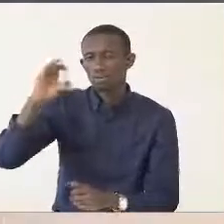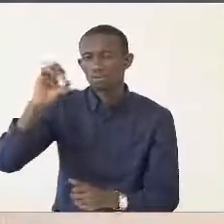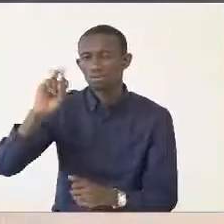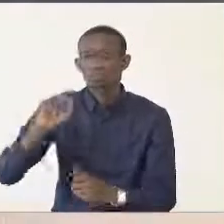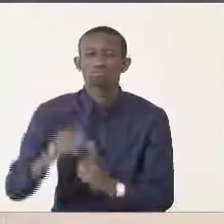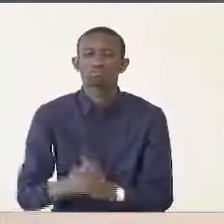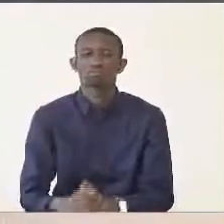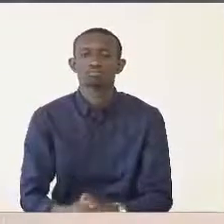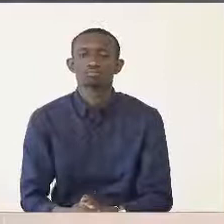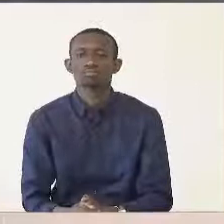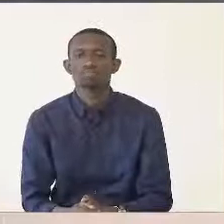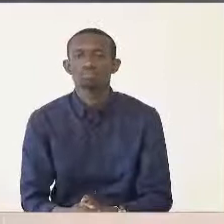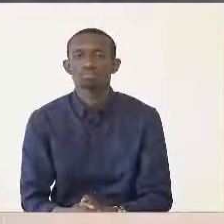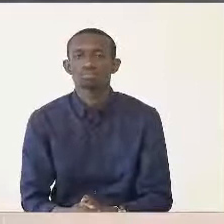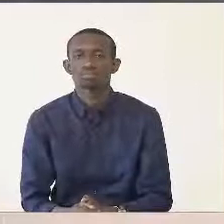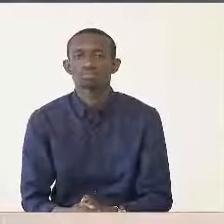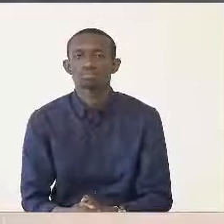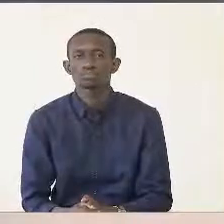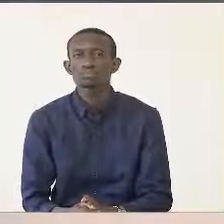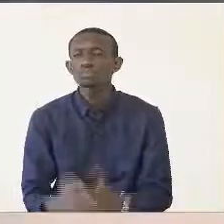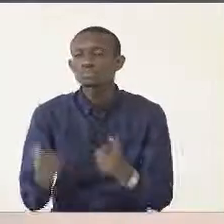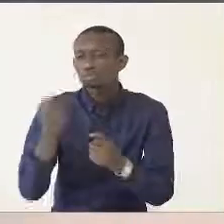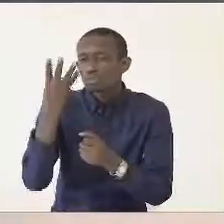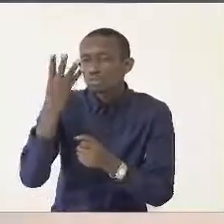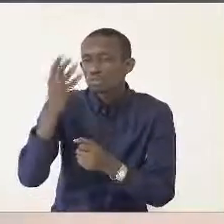one. So like having